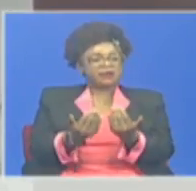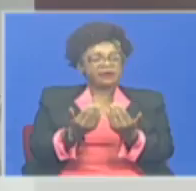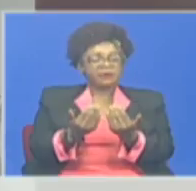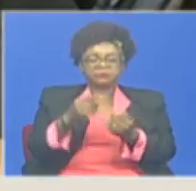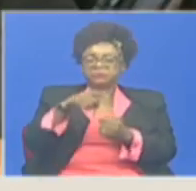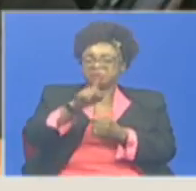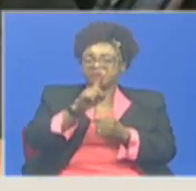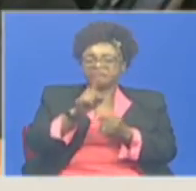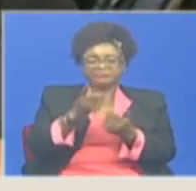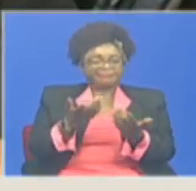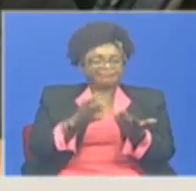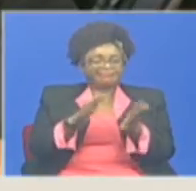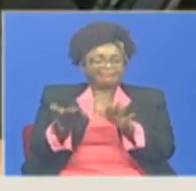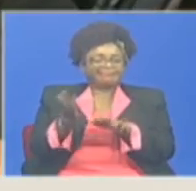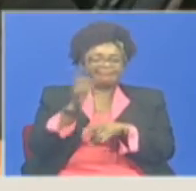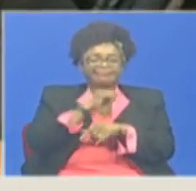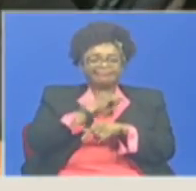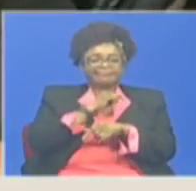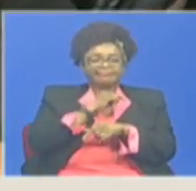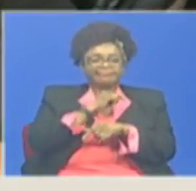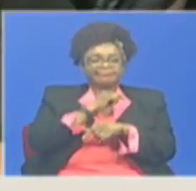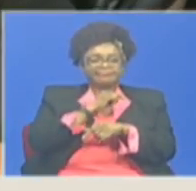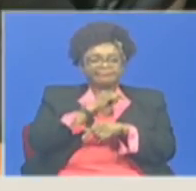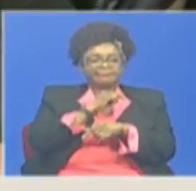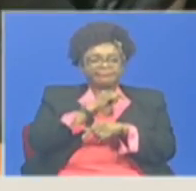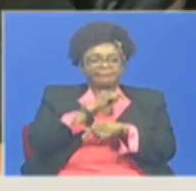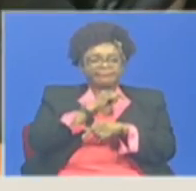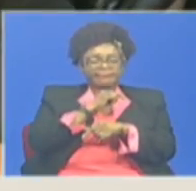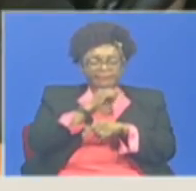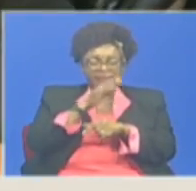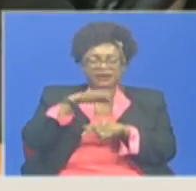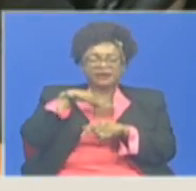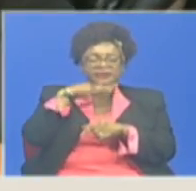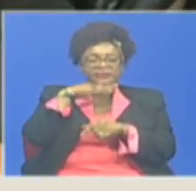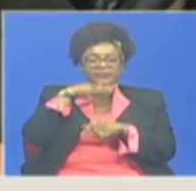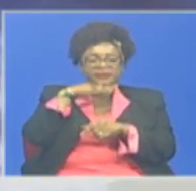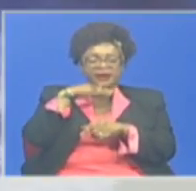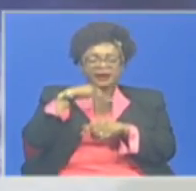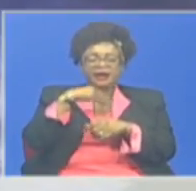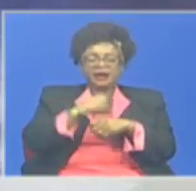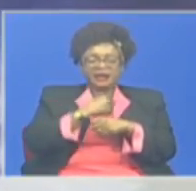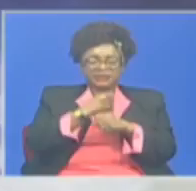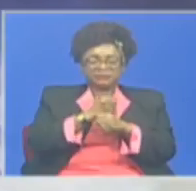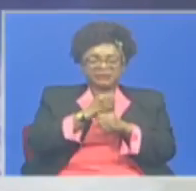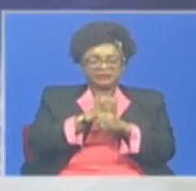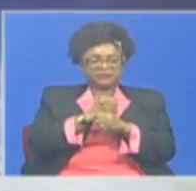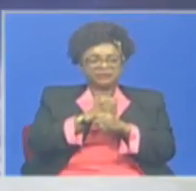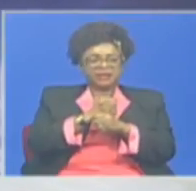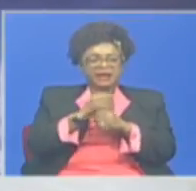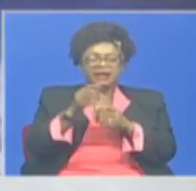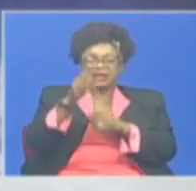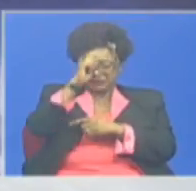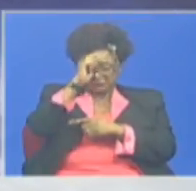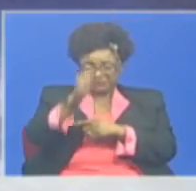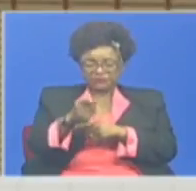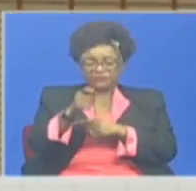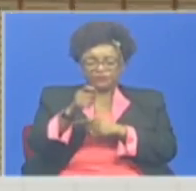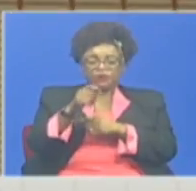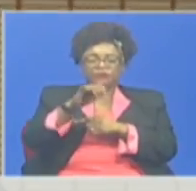more. Death's cruel hand snatched from the world a respectable journalist, teacher and renowned